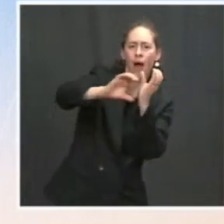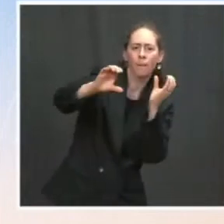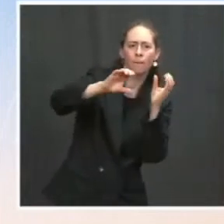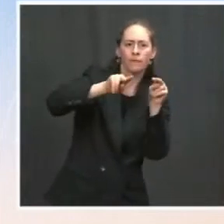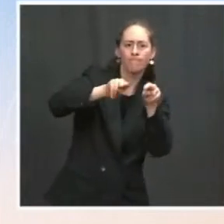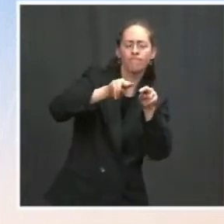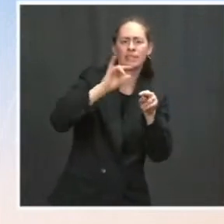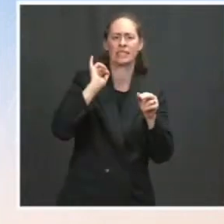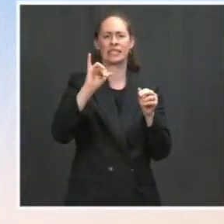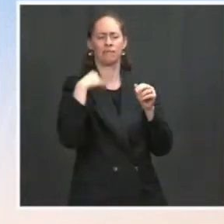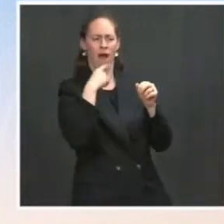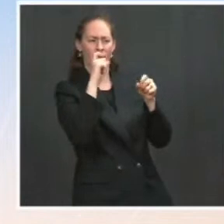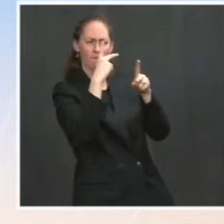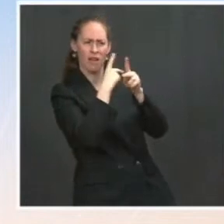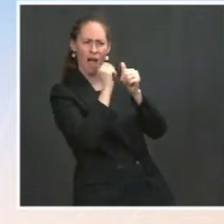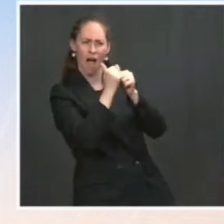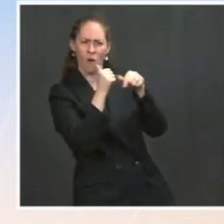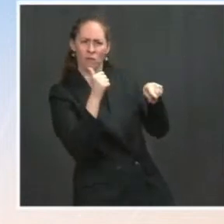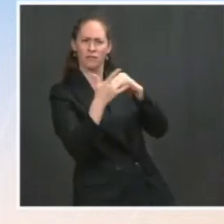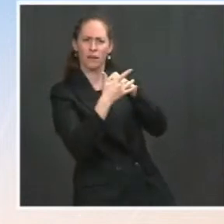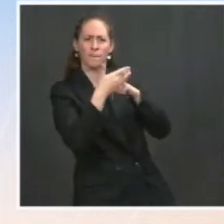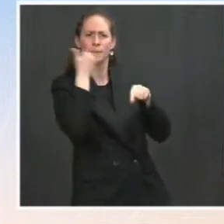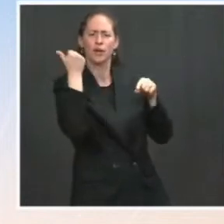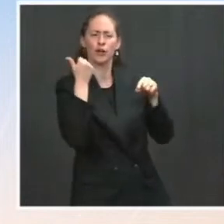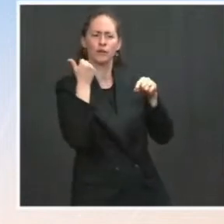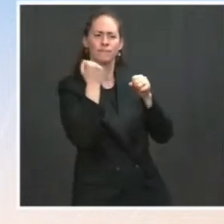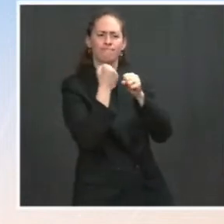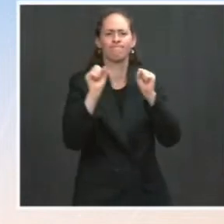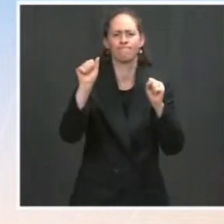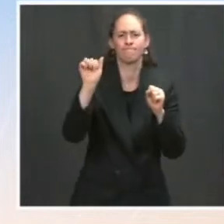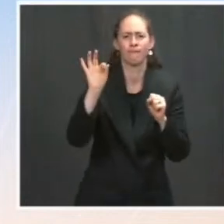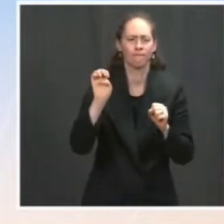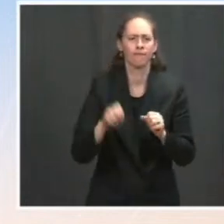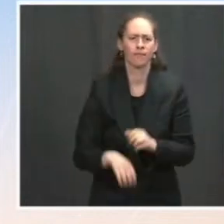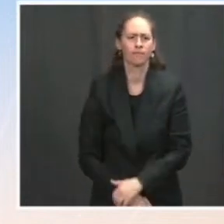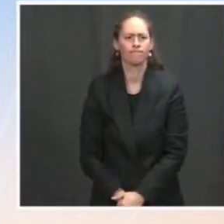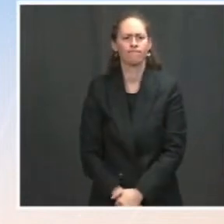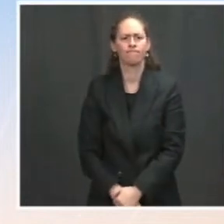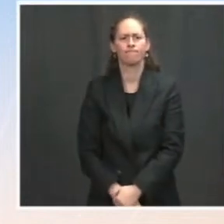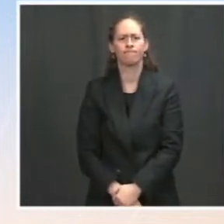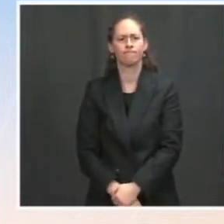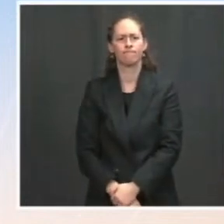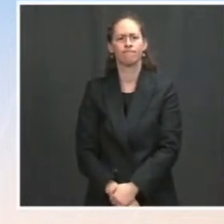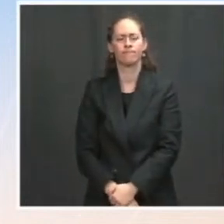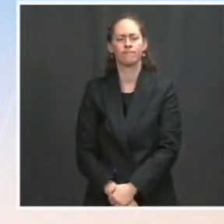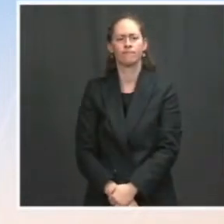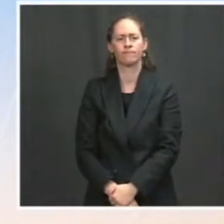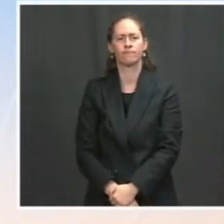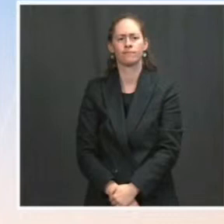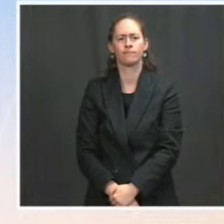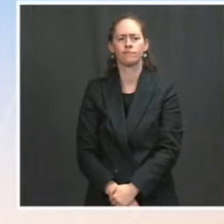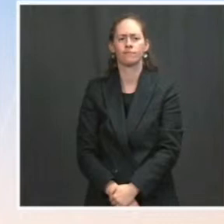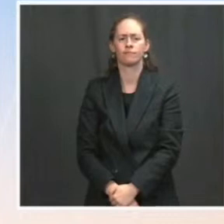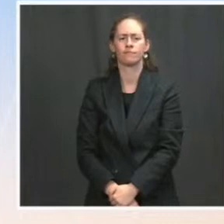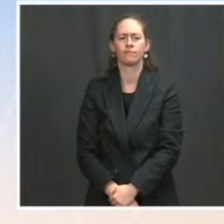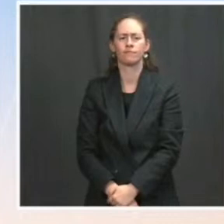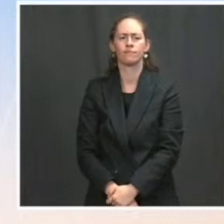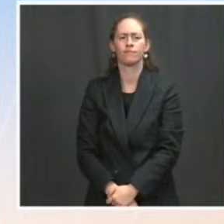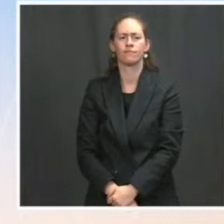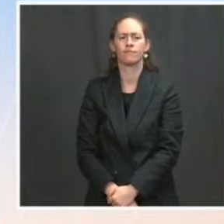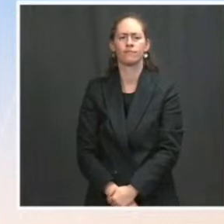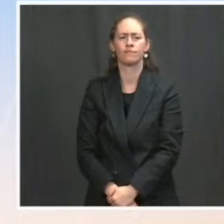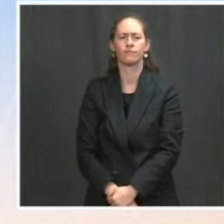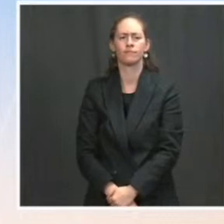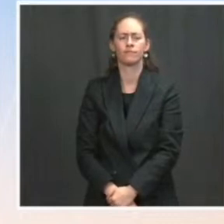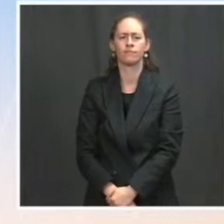they proactively chose to shut down the pipeline was because of concerns to manage the incident and gate the ransomware as